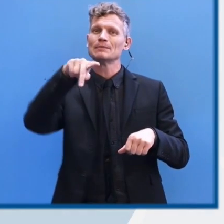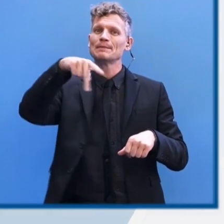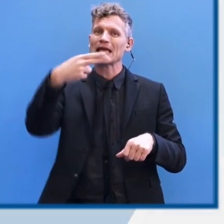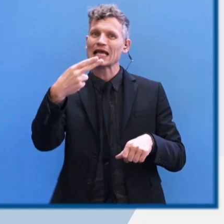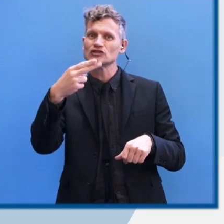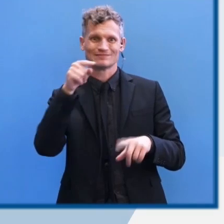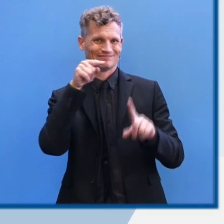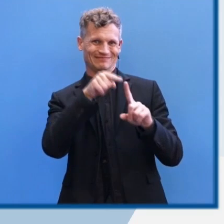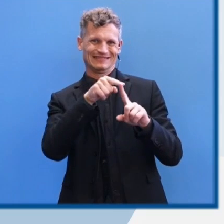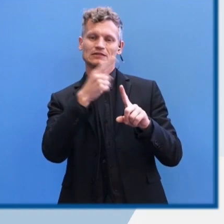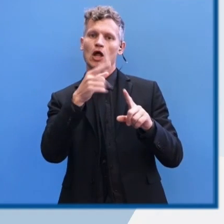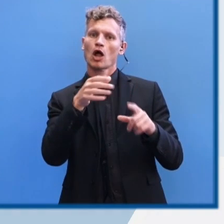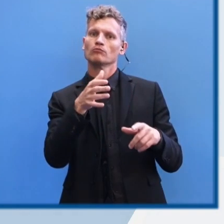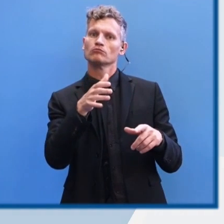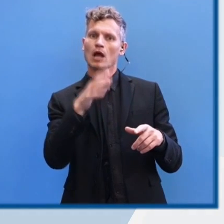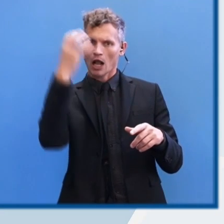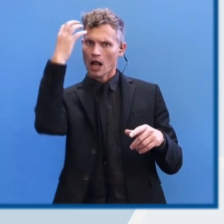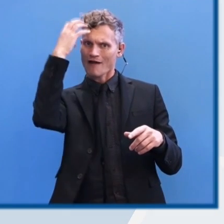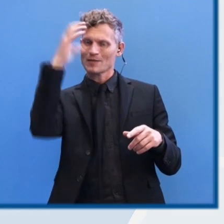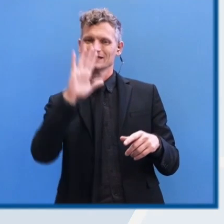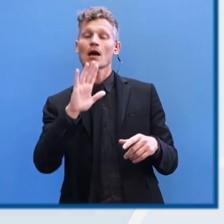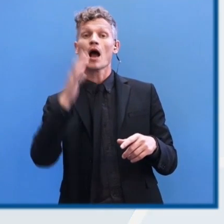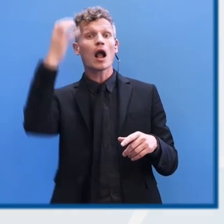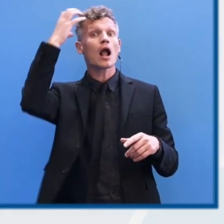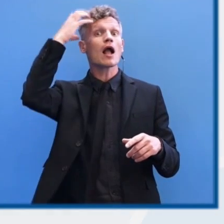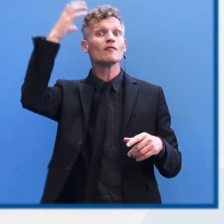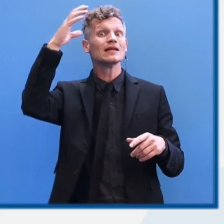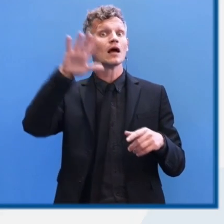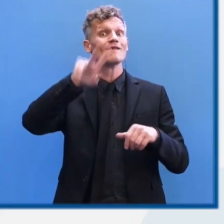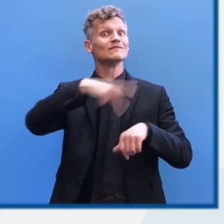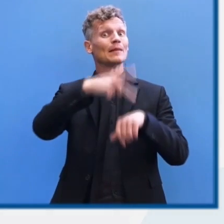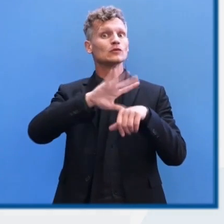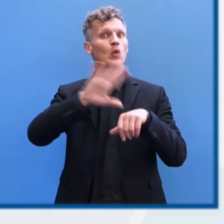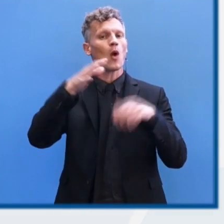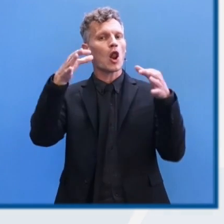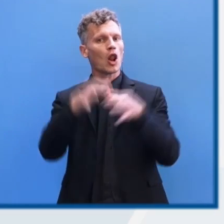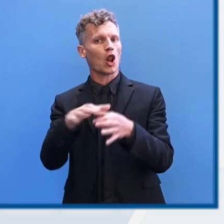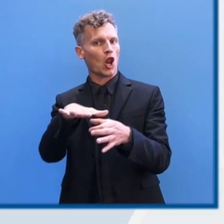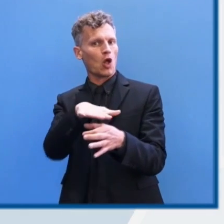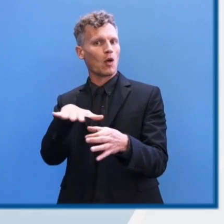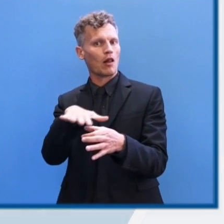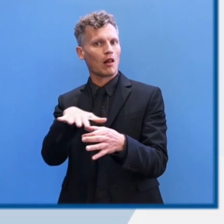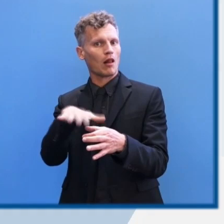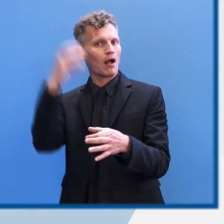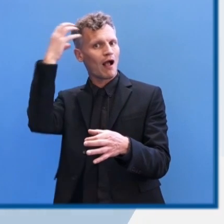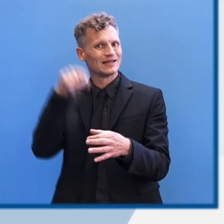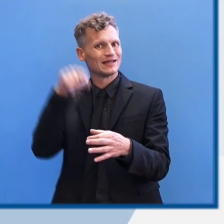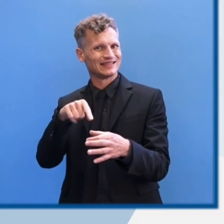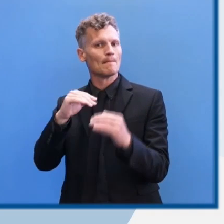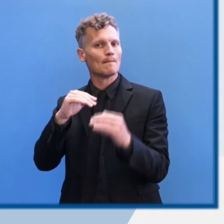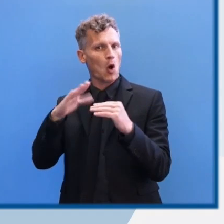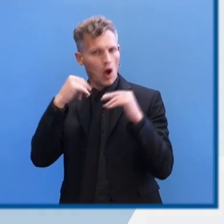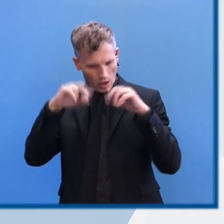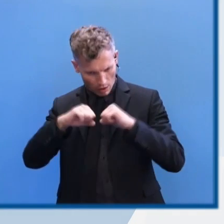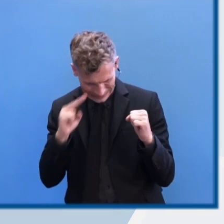being used by the local government units. So they're looking at the vulnerability and the hazards in